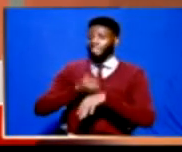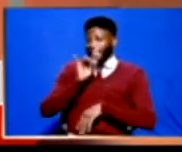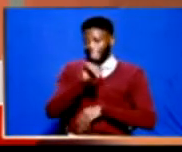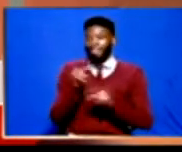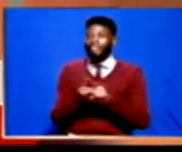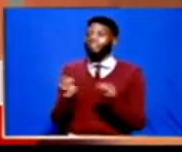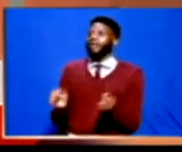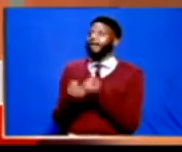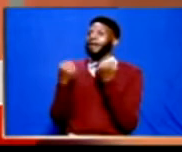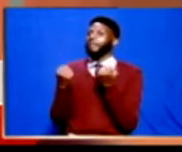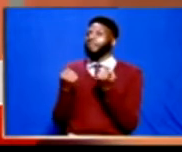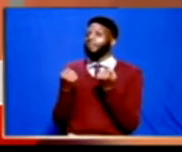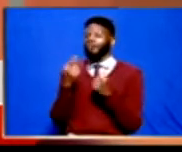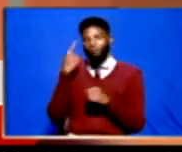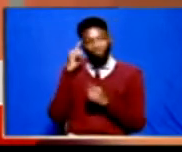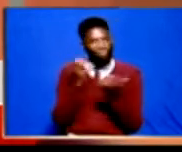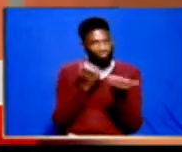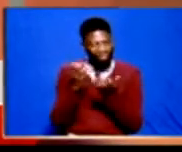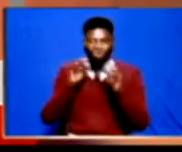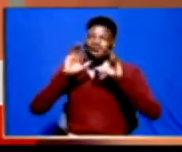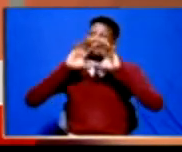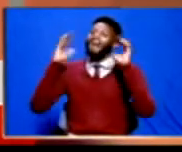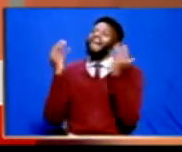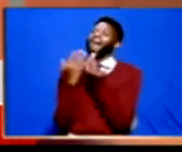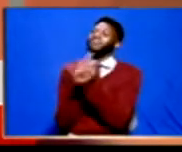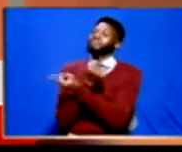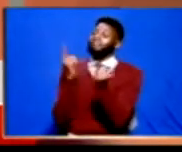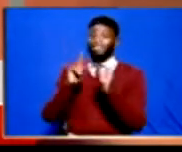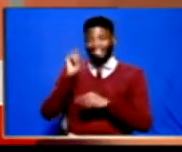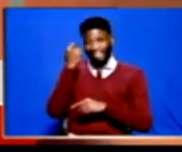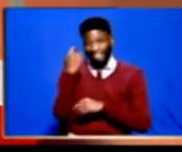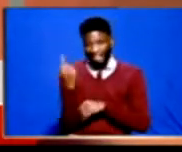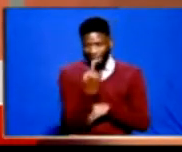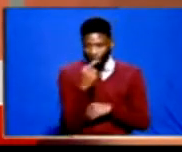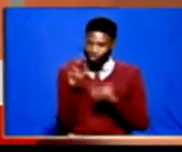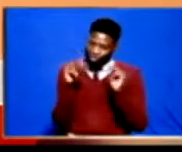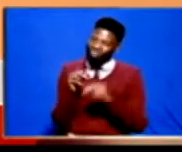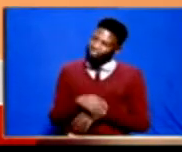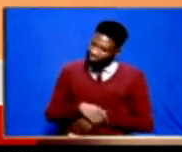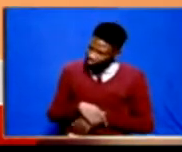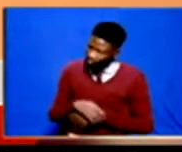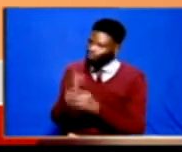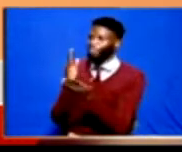of this business the world over. But it is not unique to Kenya. Mm-hmm. Mm. Yeah, I mean, it is true that